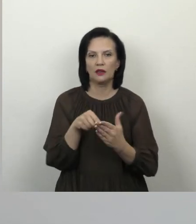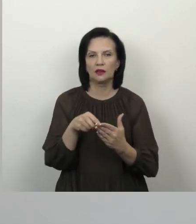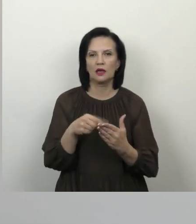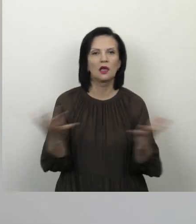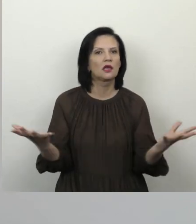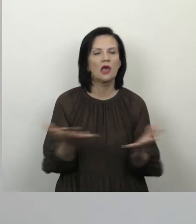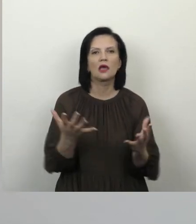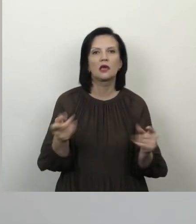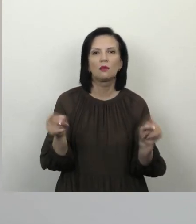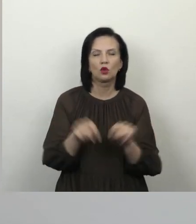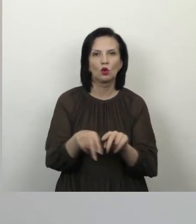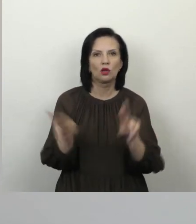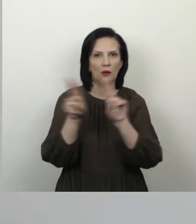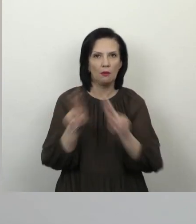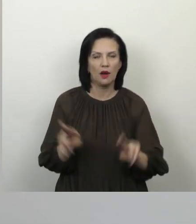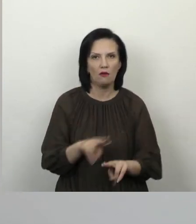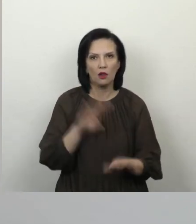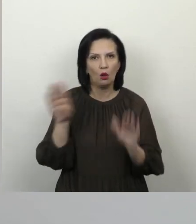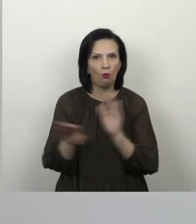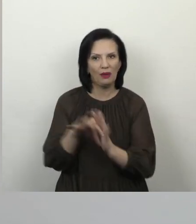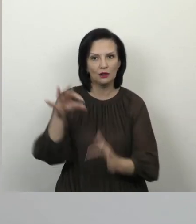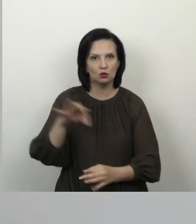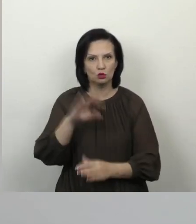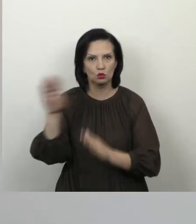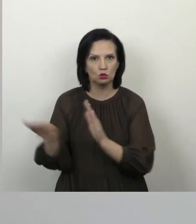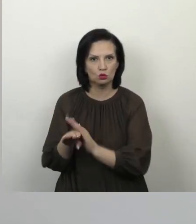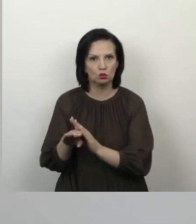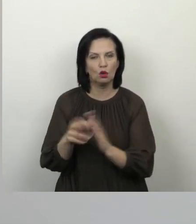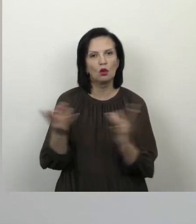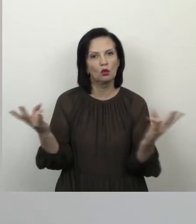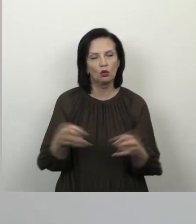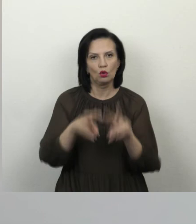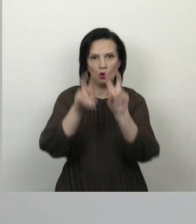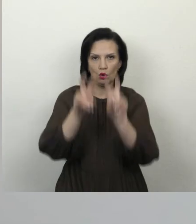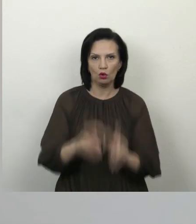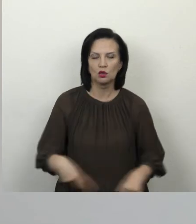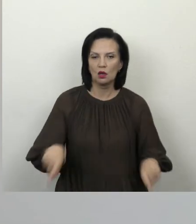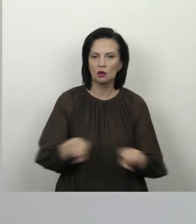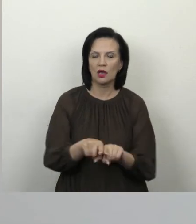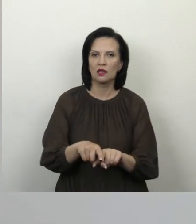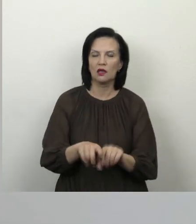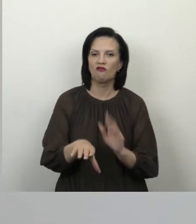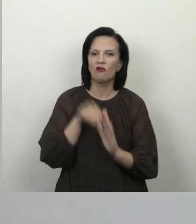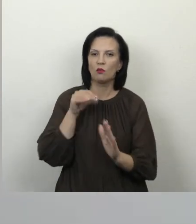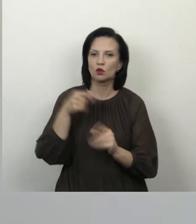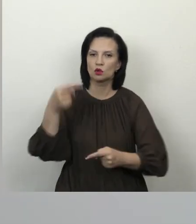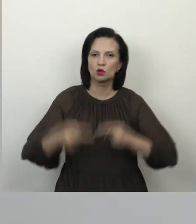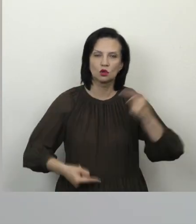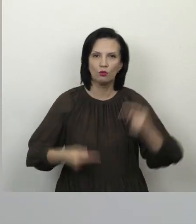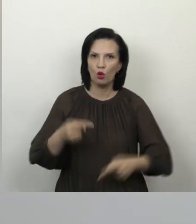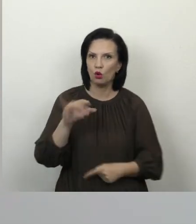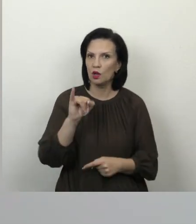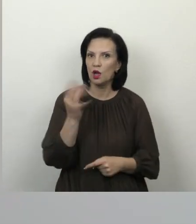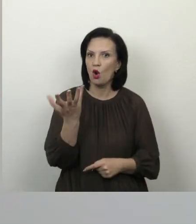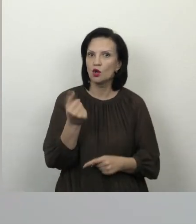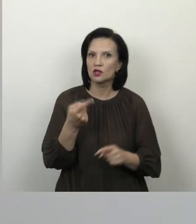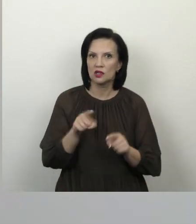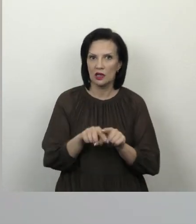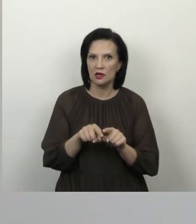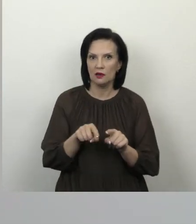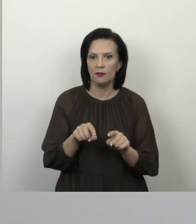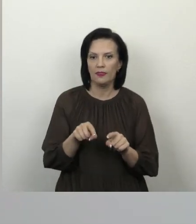is a third question here. What would be the jurisdiction for this type of electoral